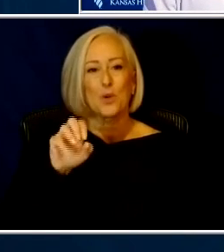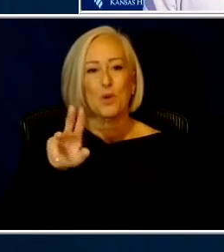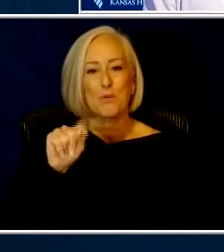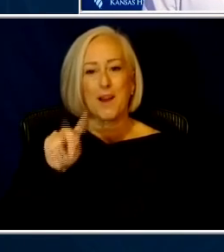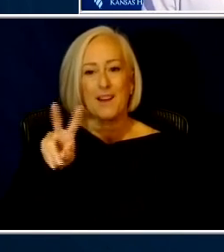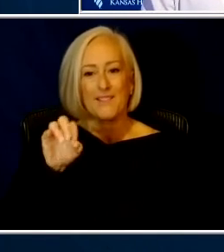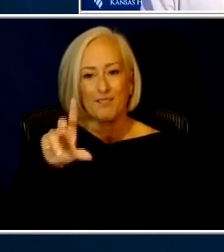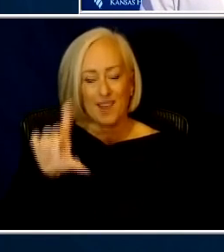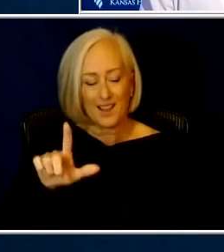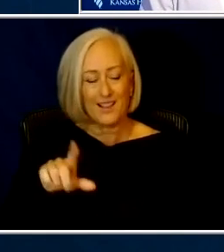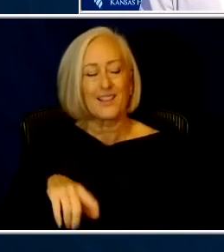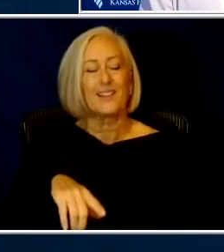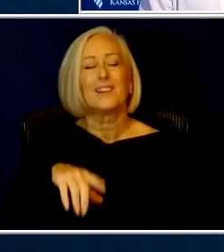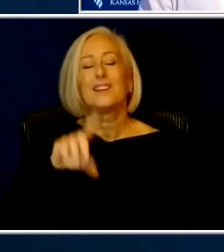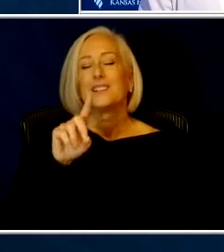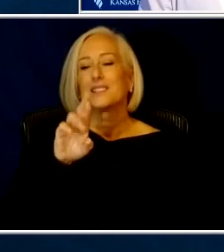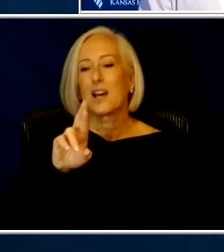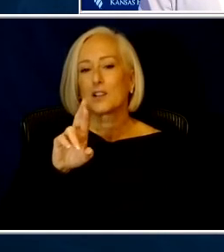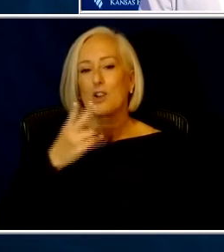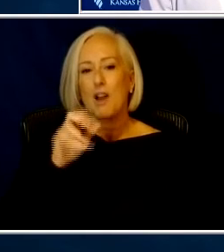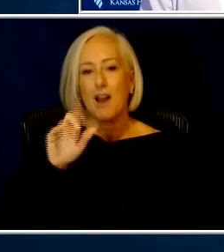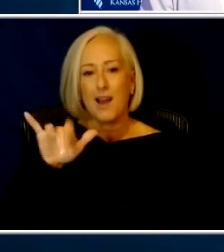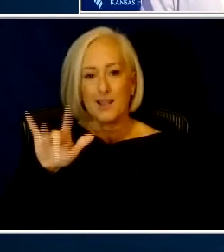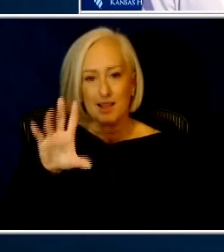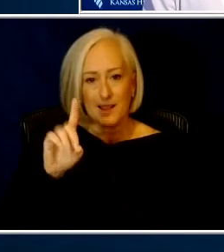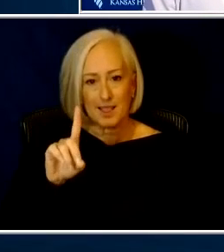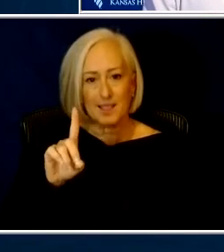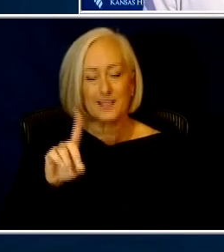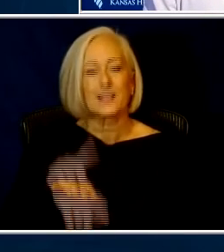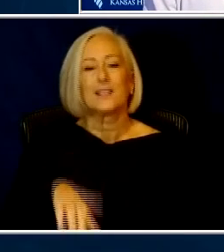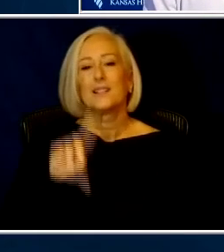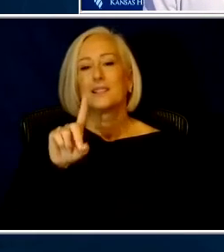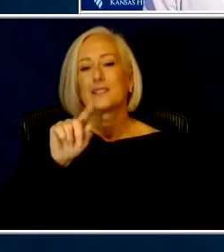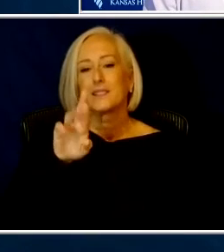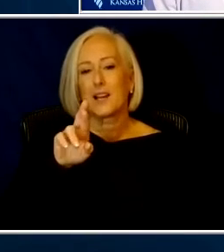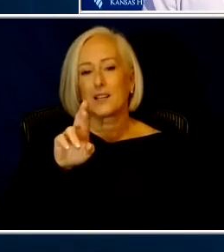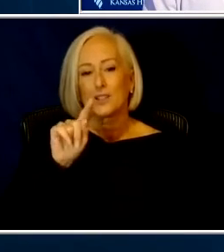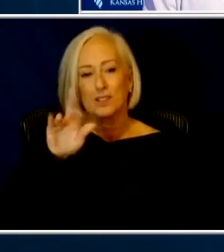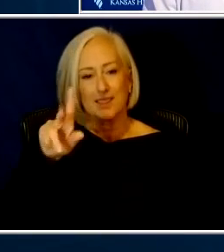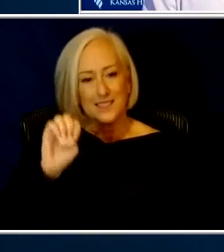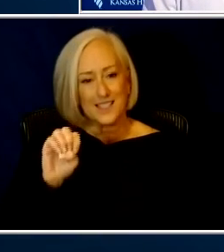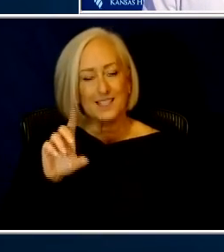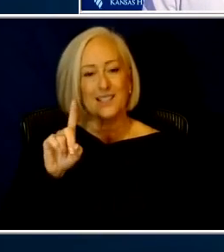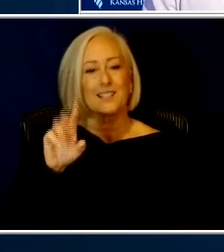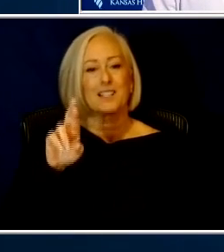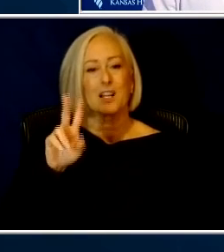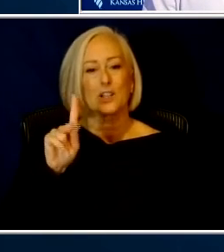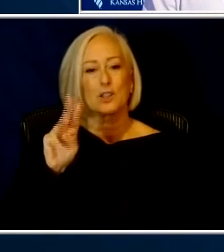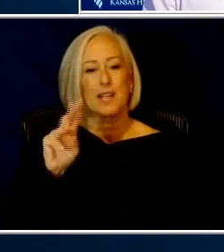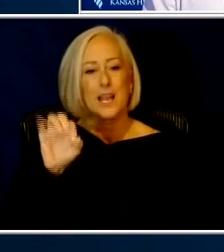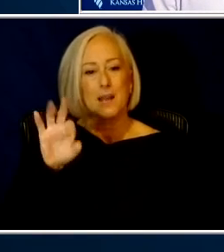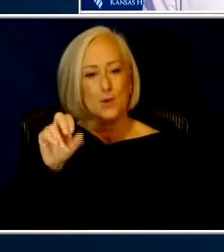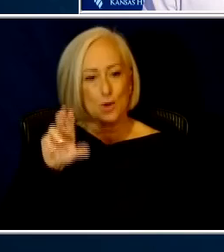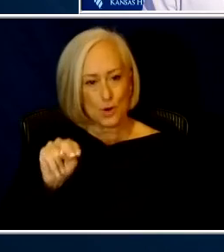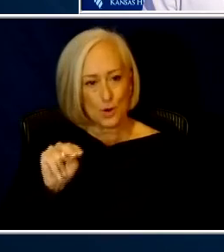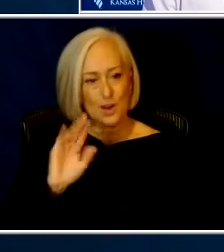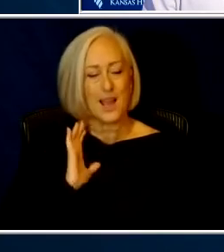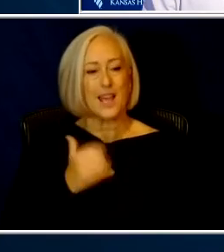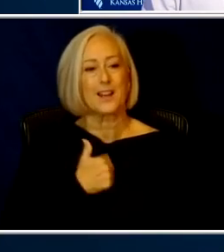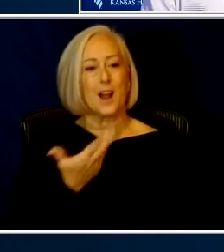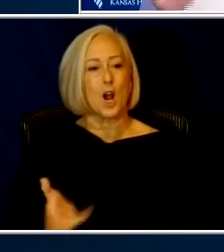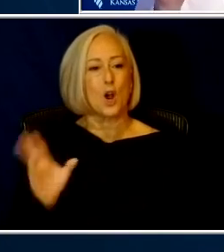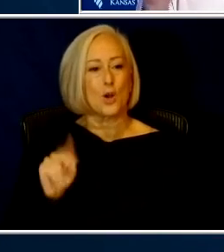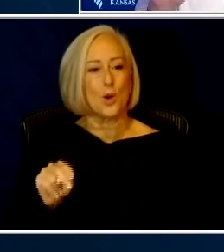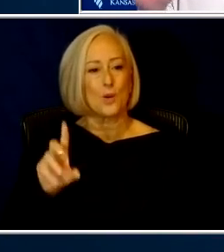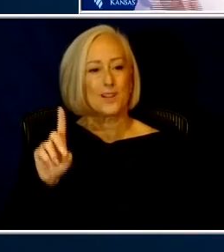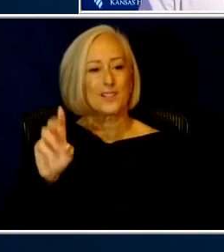at St. Francis, Dr. Steele with University Health, Dr. Kammerer from Mosaic, and of course, our own inimitable Dr. Hawkeye